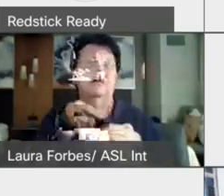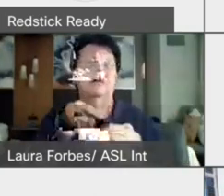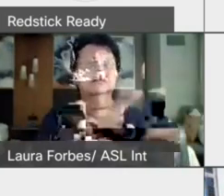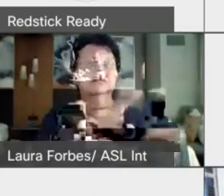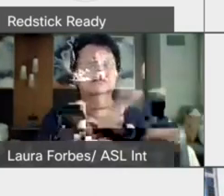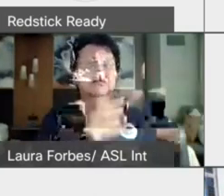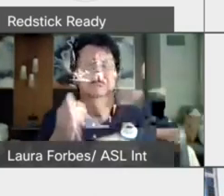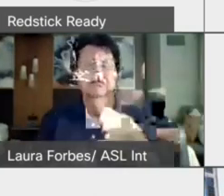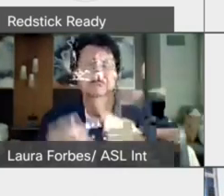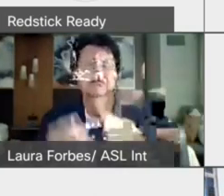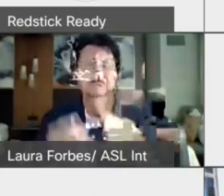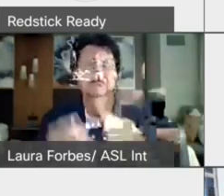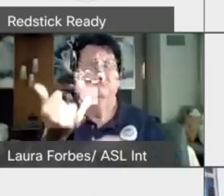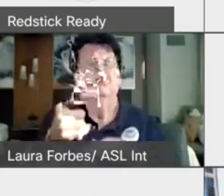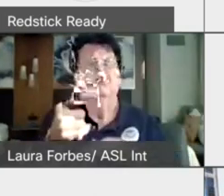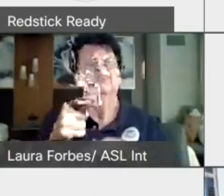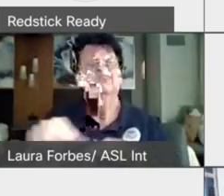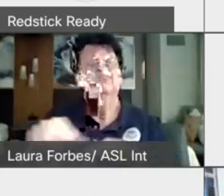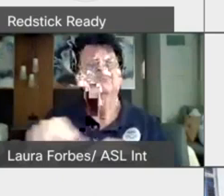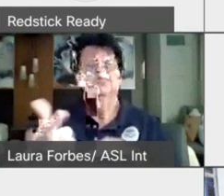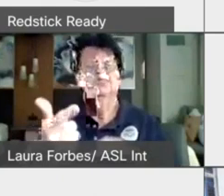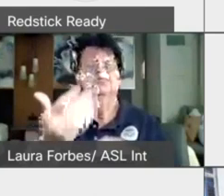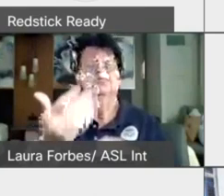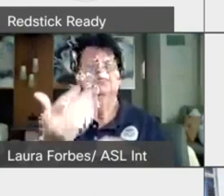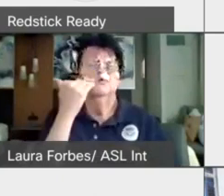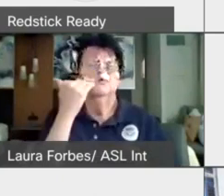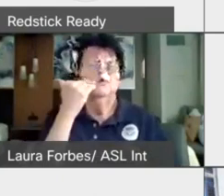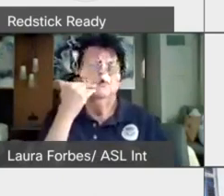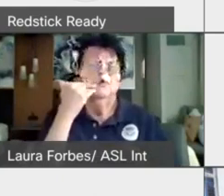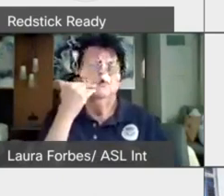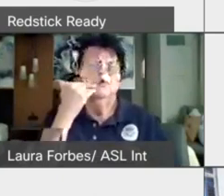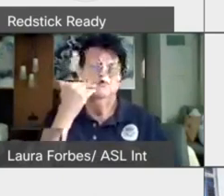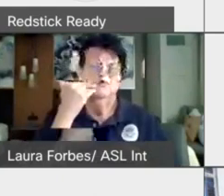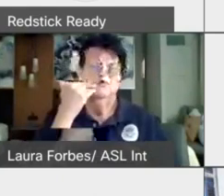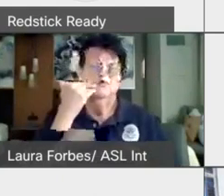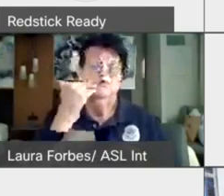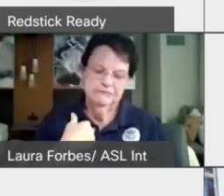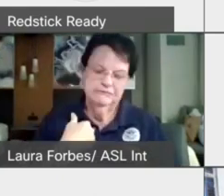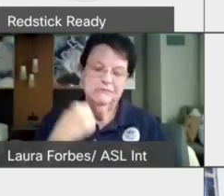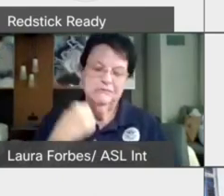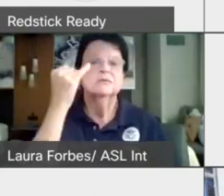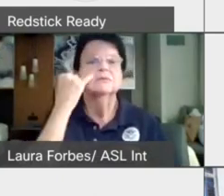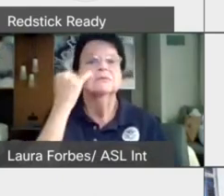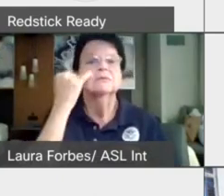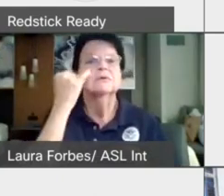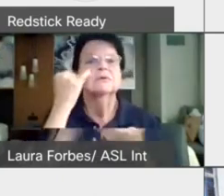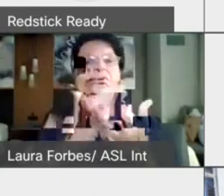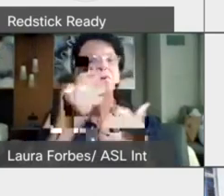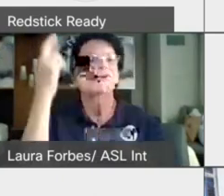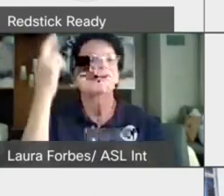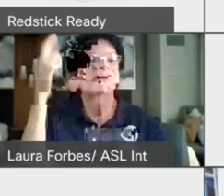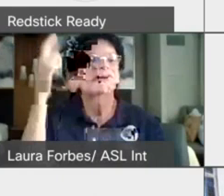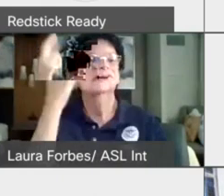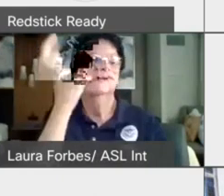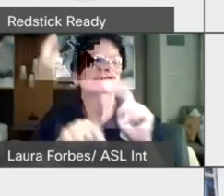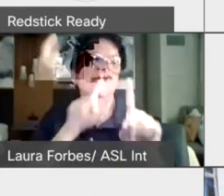call, you should be well informed. And if for some reason, which I doubt, but if for some reason we can't answer your call, we